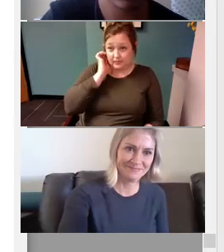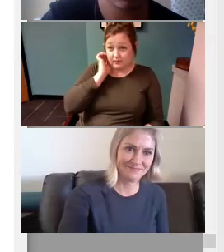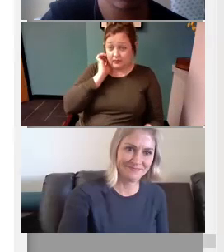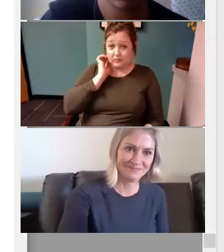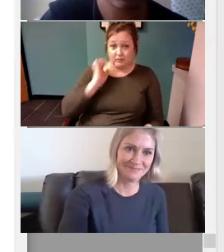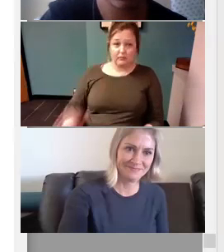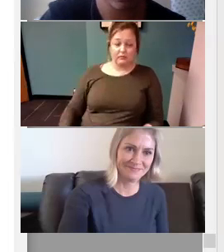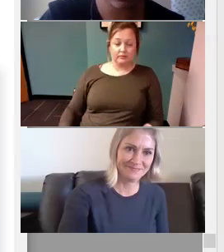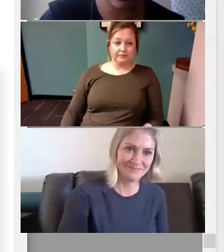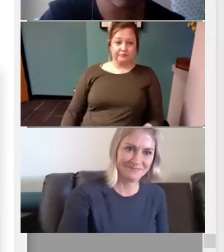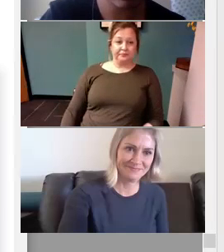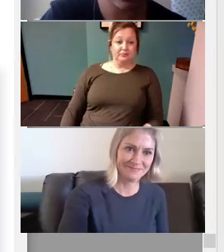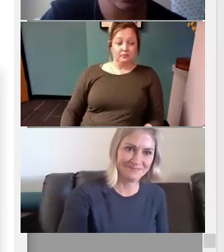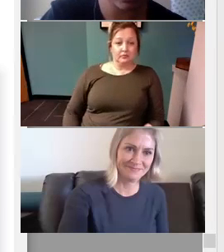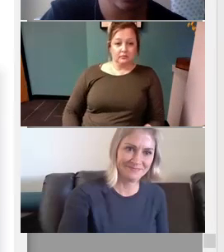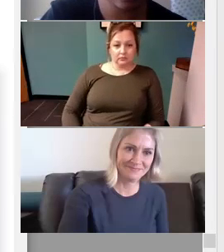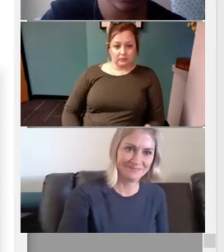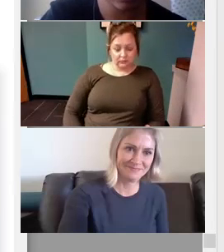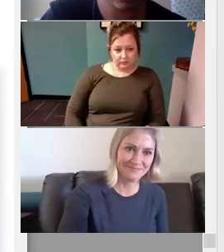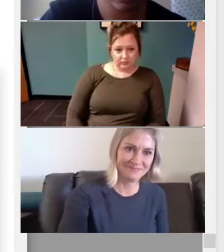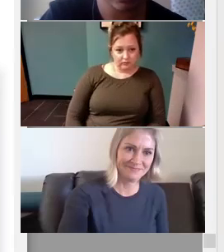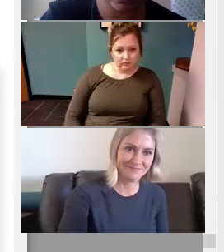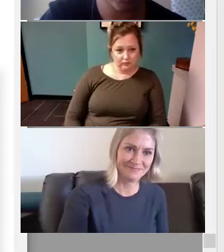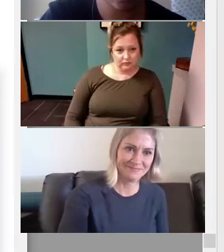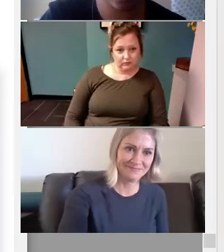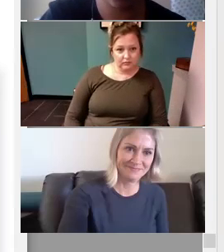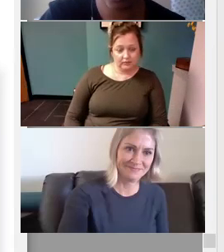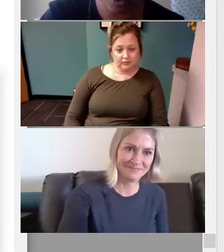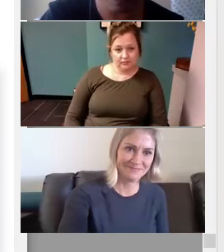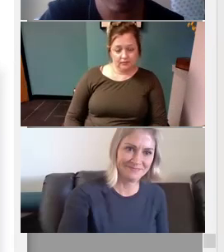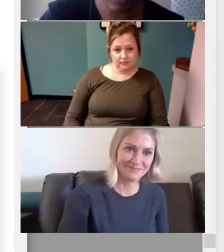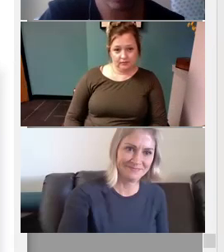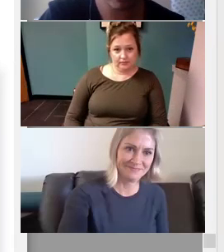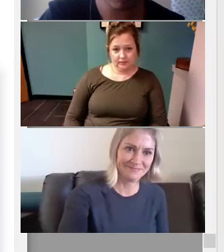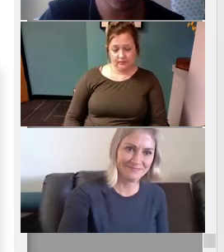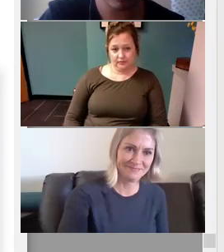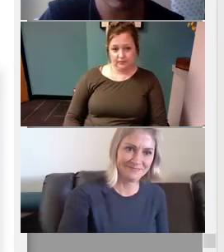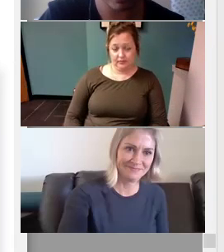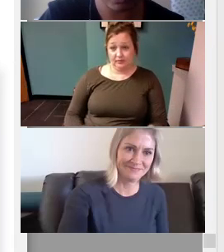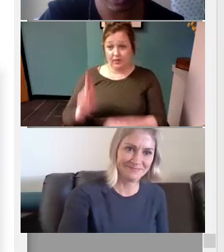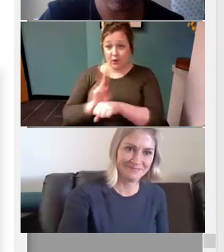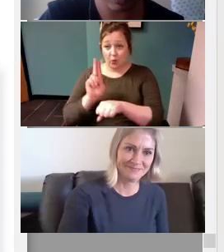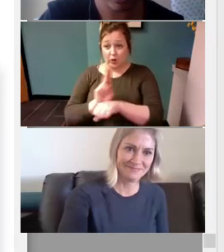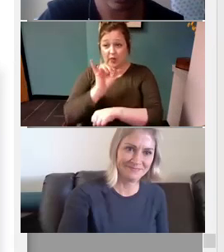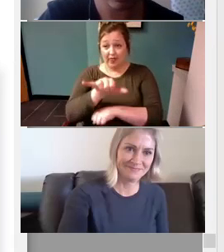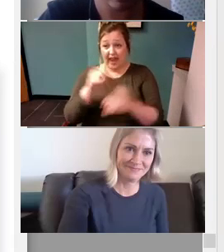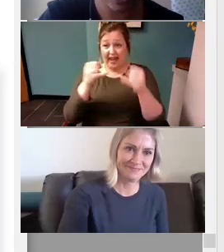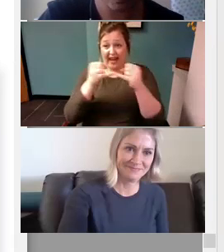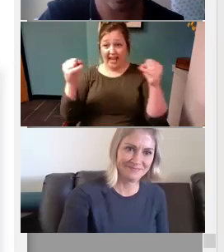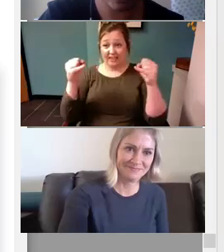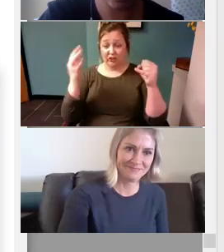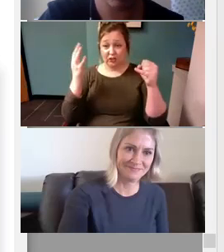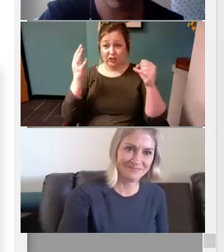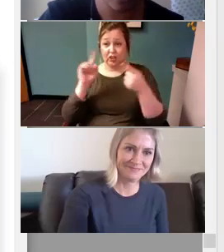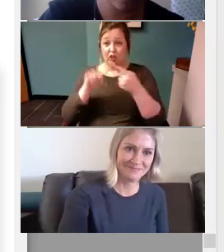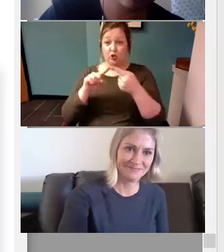color. So in this case, we basically used this edge to go to 2. From 2, we went here. And then